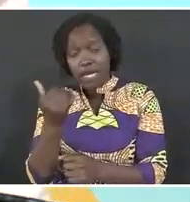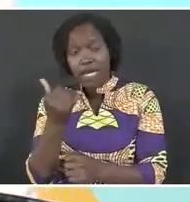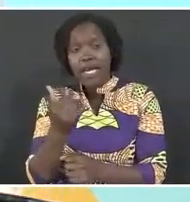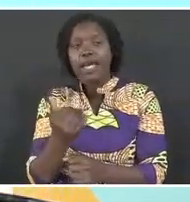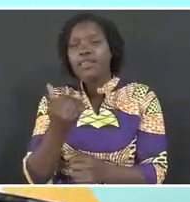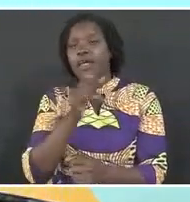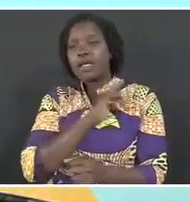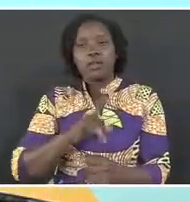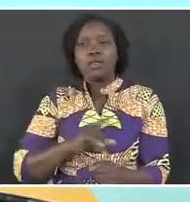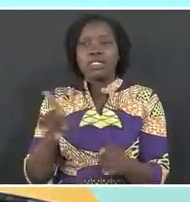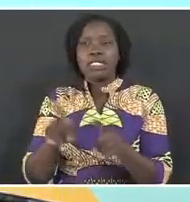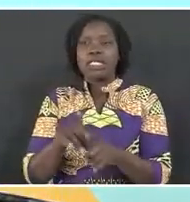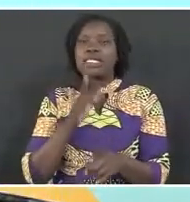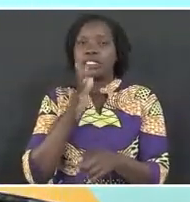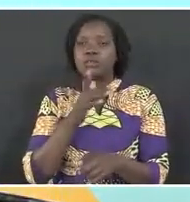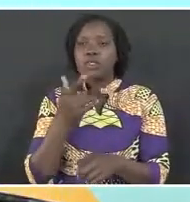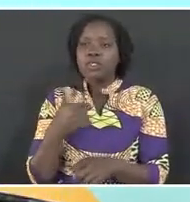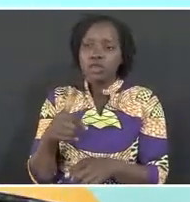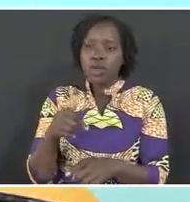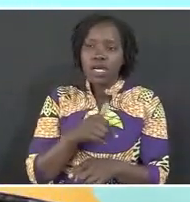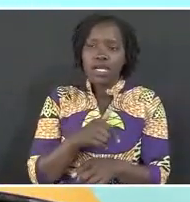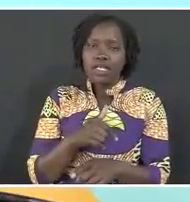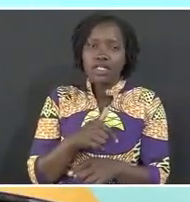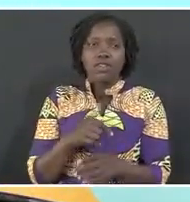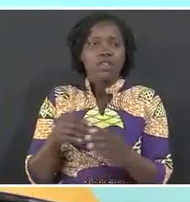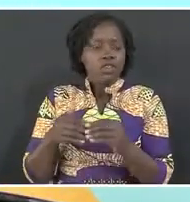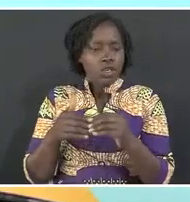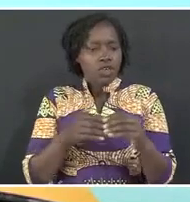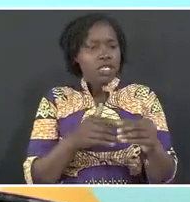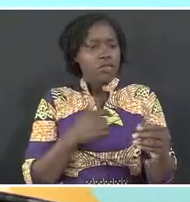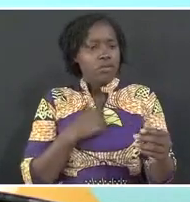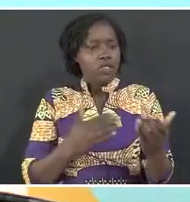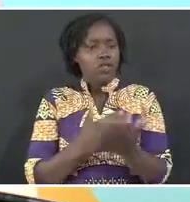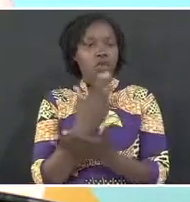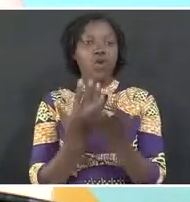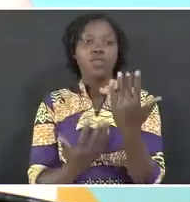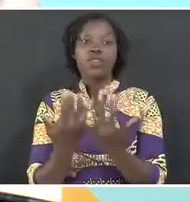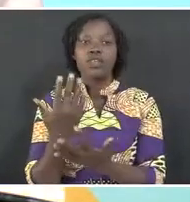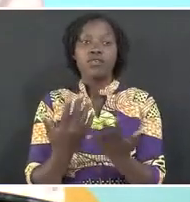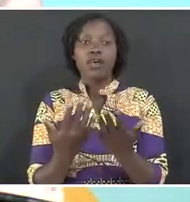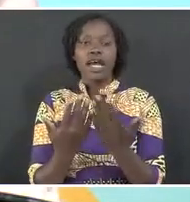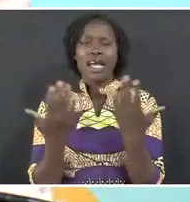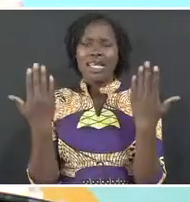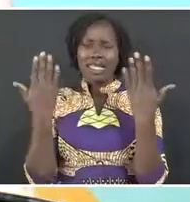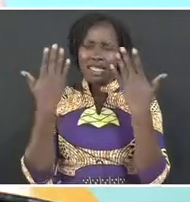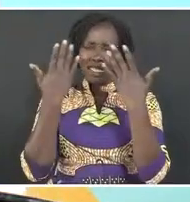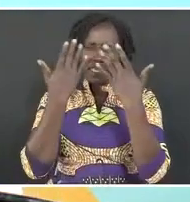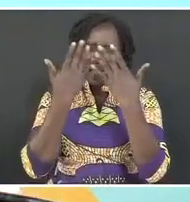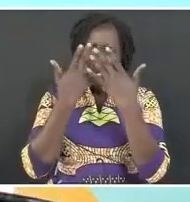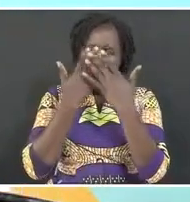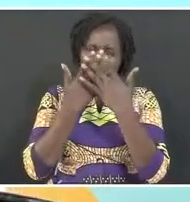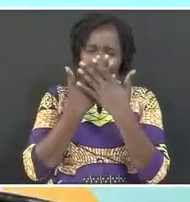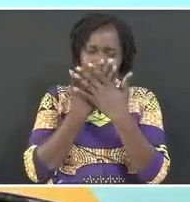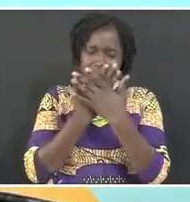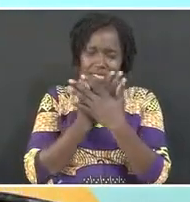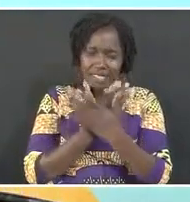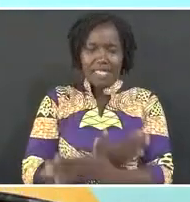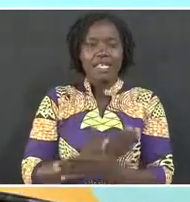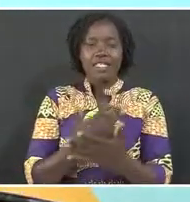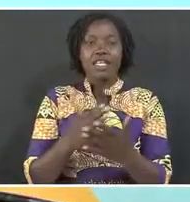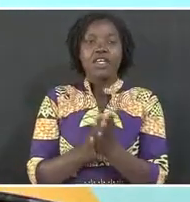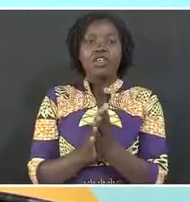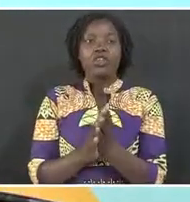us. You have led me through the fire. In the darkest night, you are